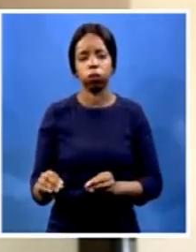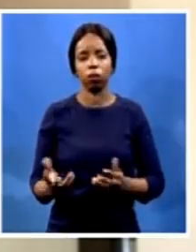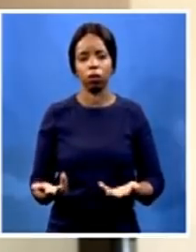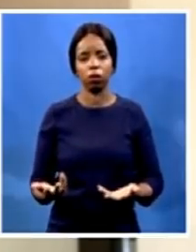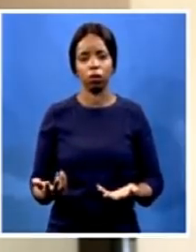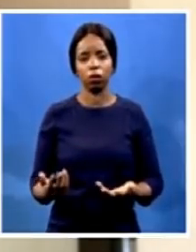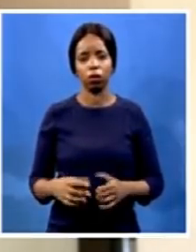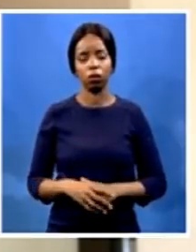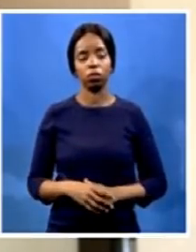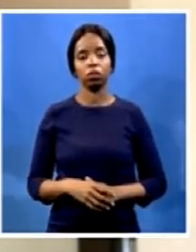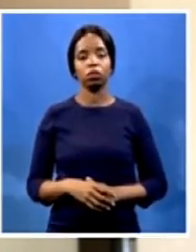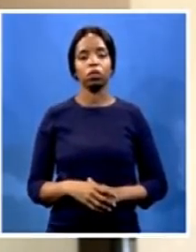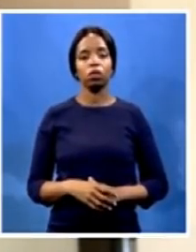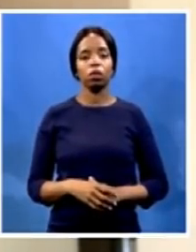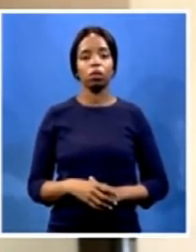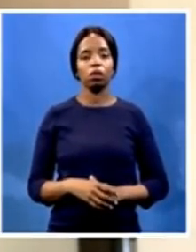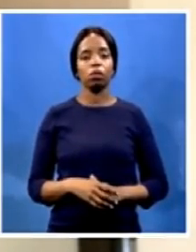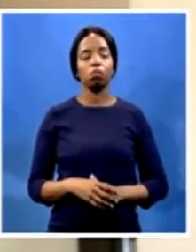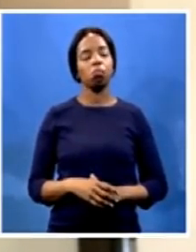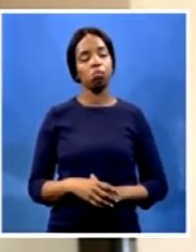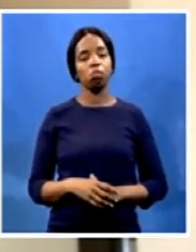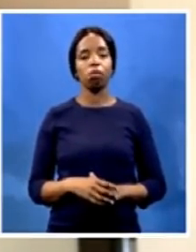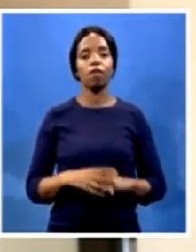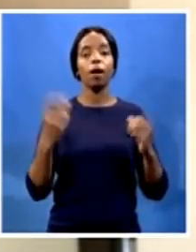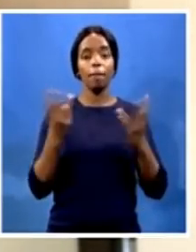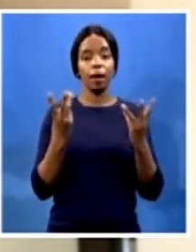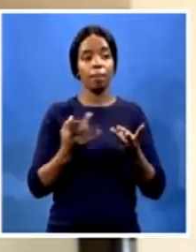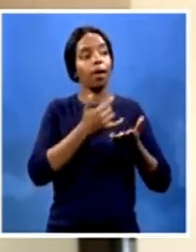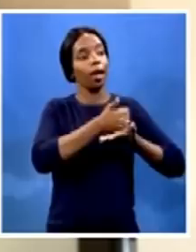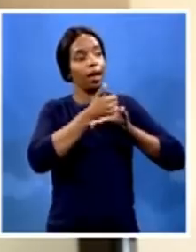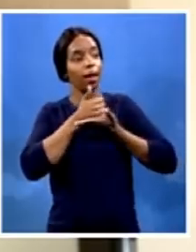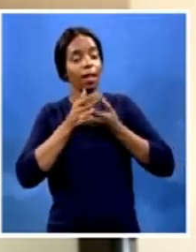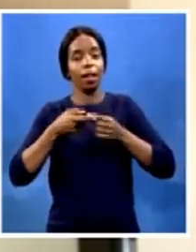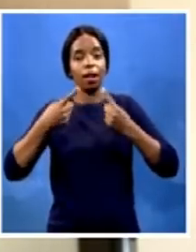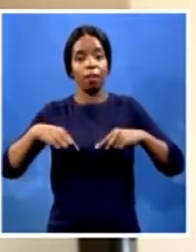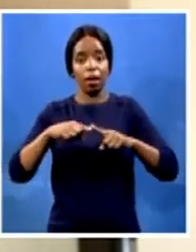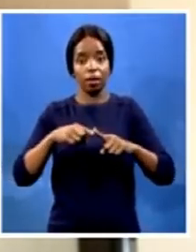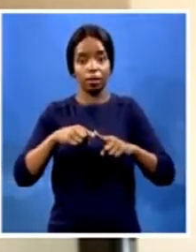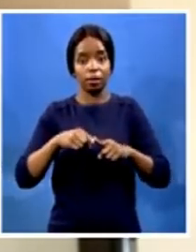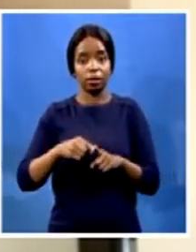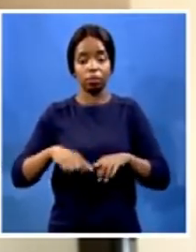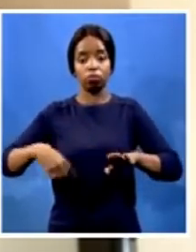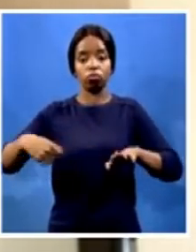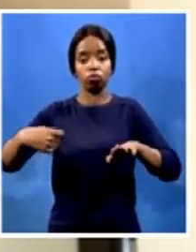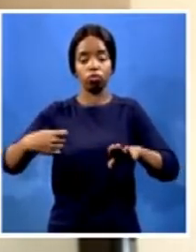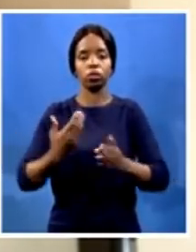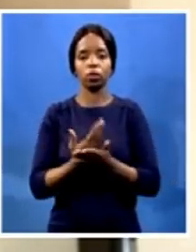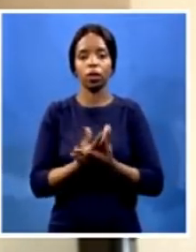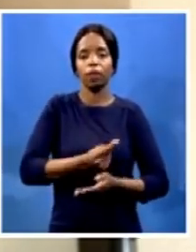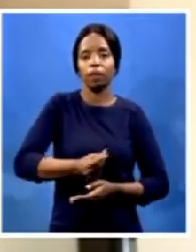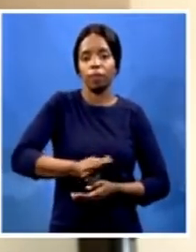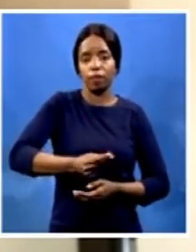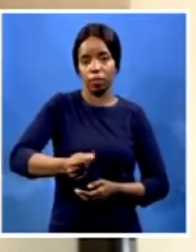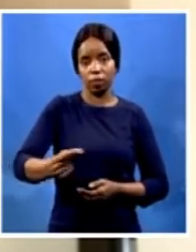can assist and come on board, we can increase the capacity. Yeah. We're obviously limited by funds as we are, just